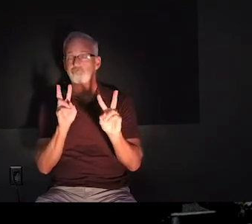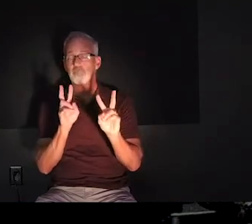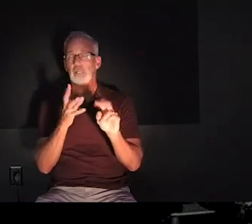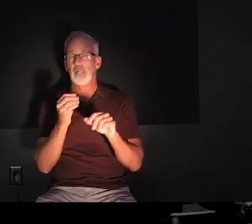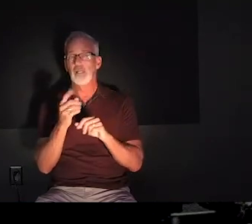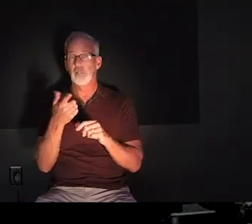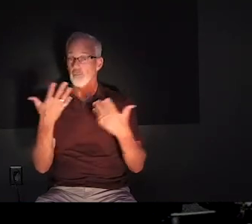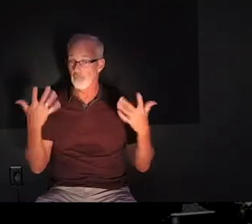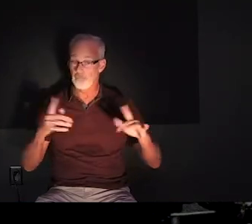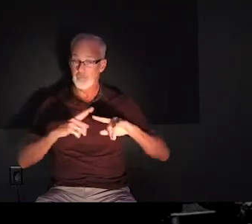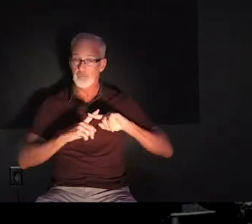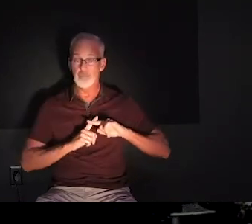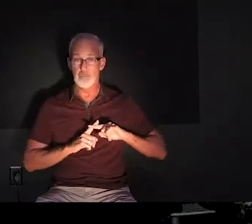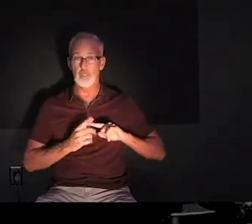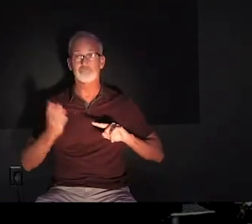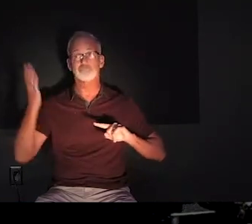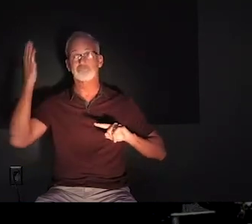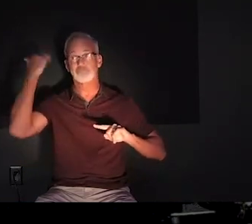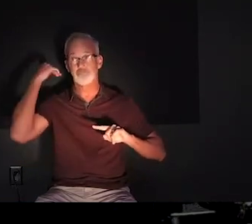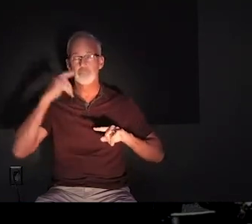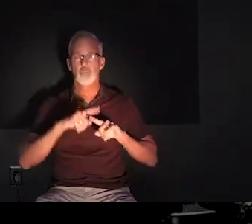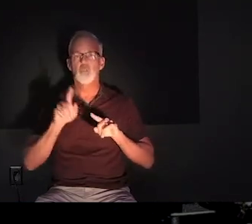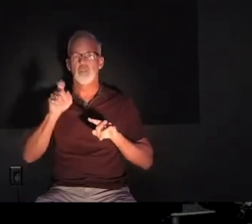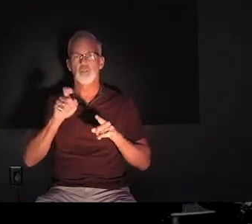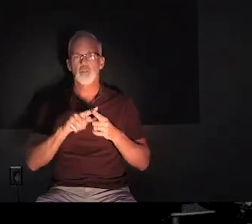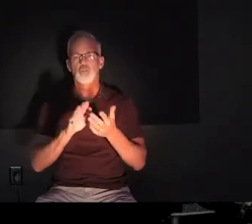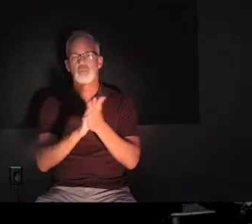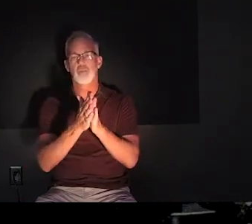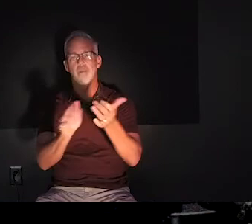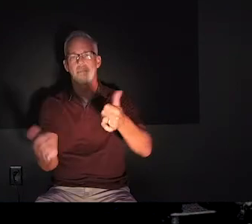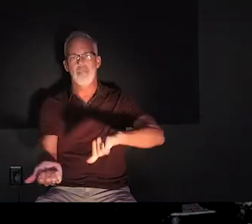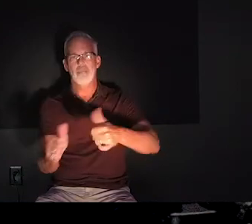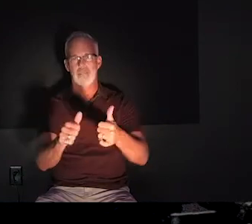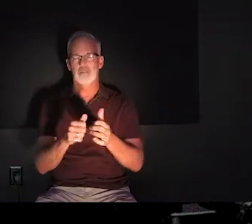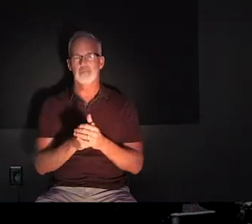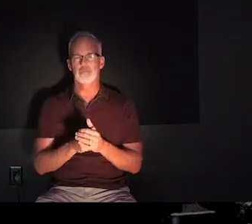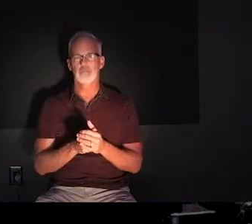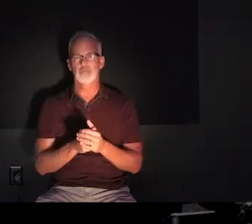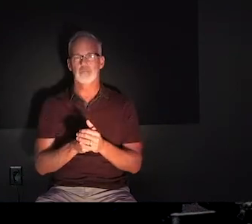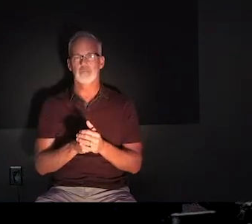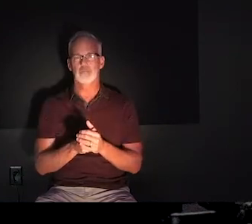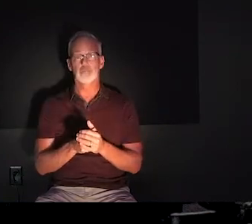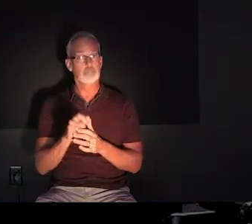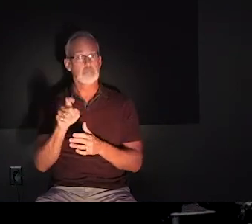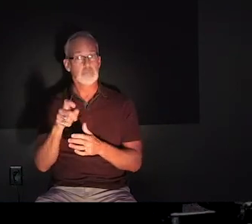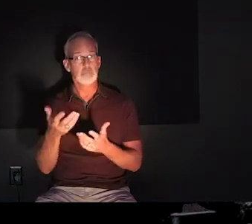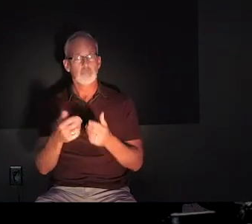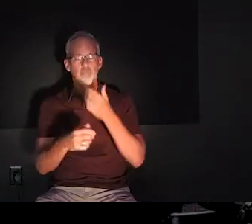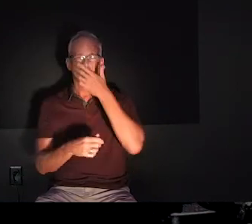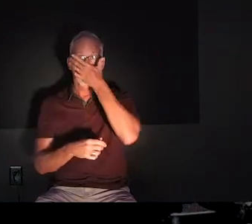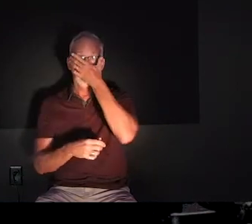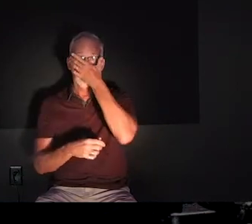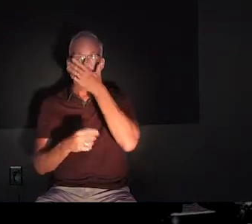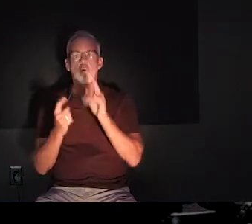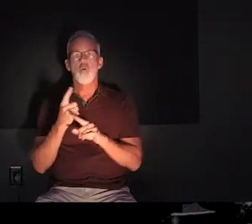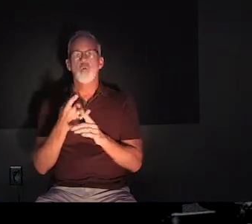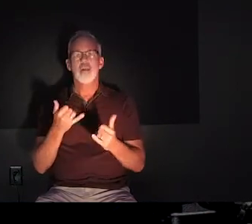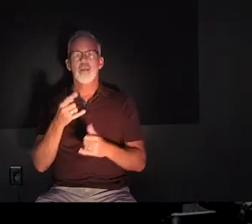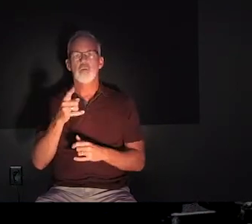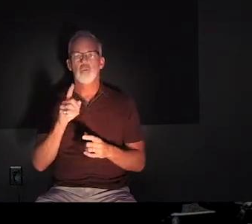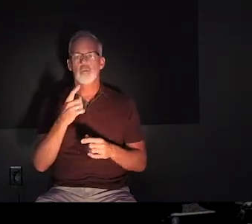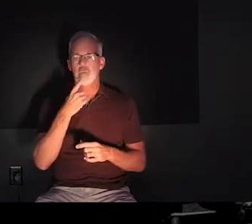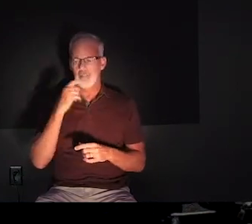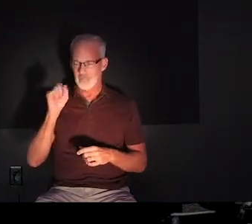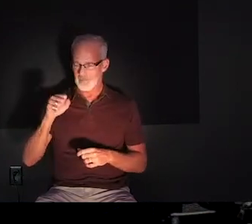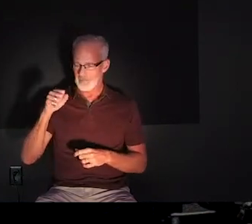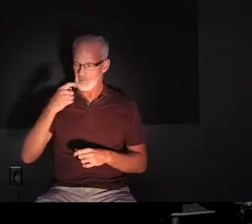you've accepted Christ and you need to be biblically baptized. Right now, will you put your yes on